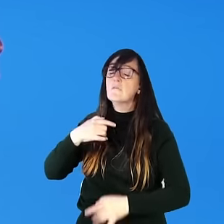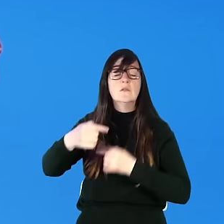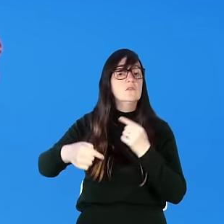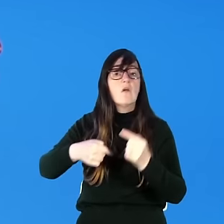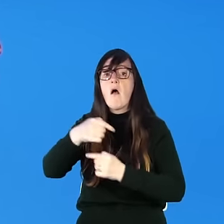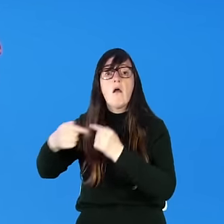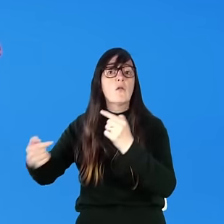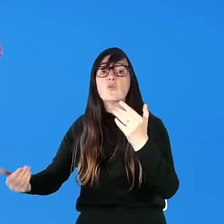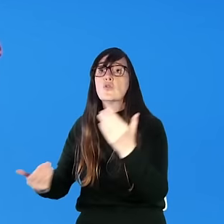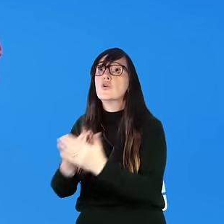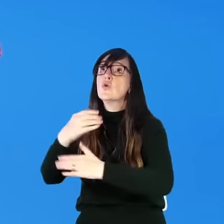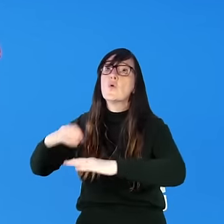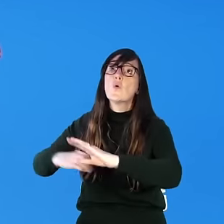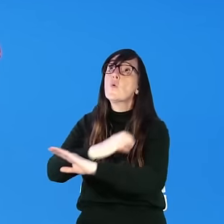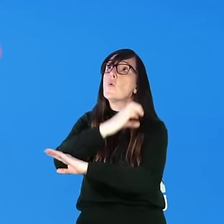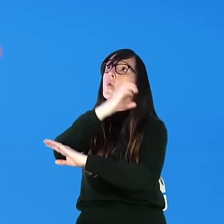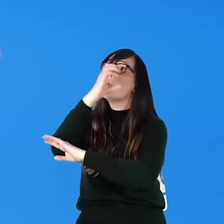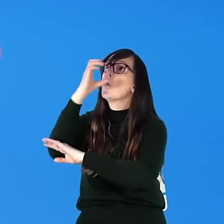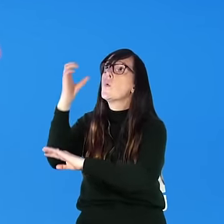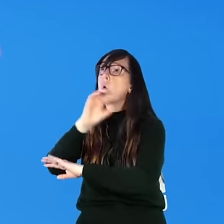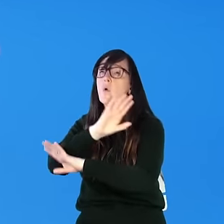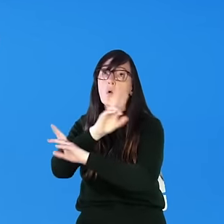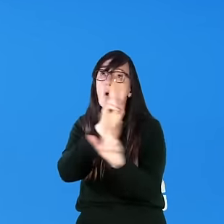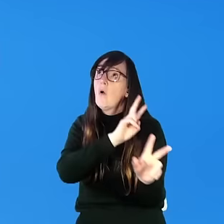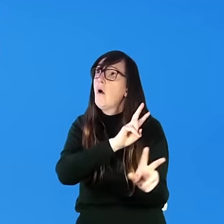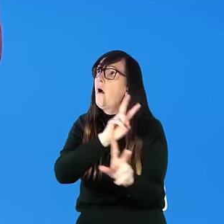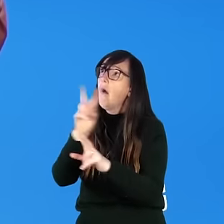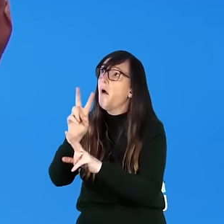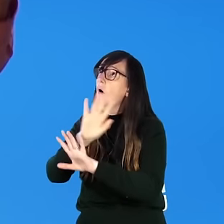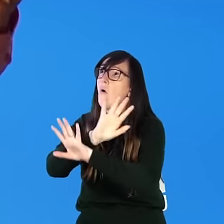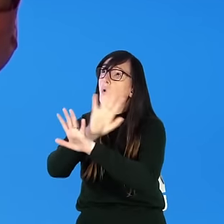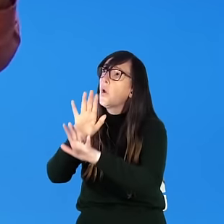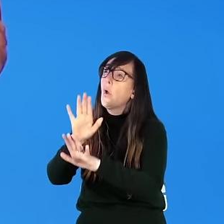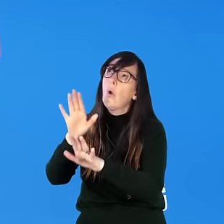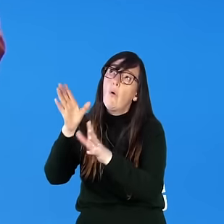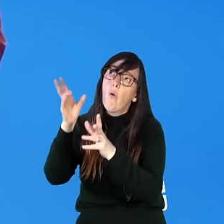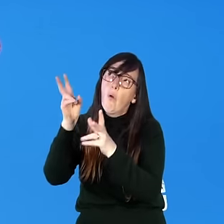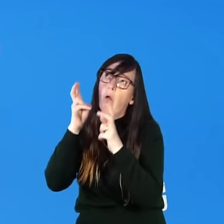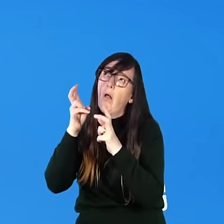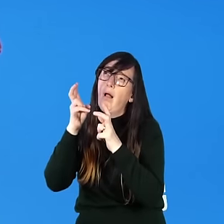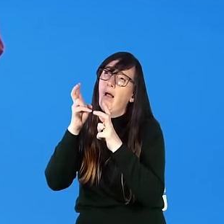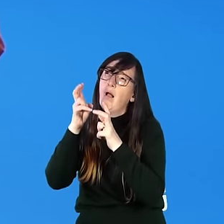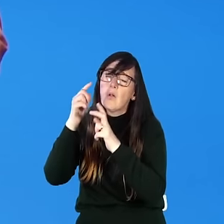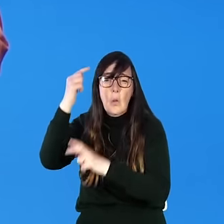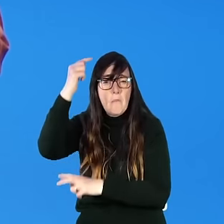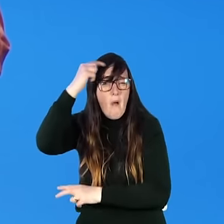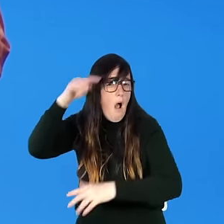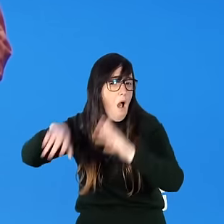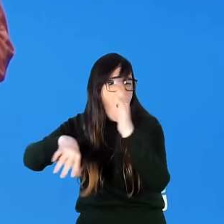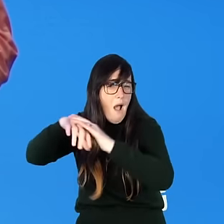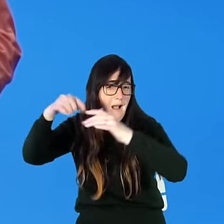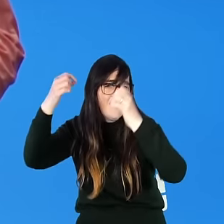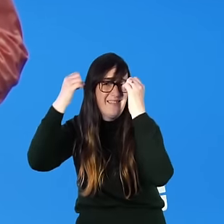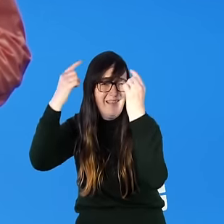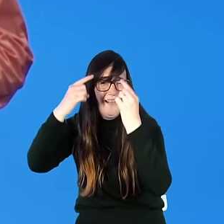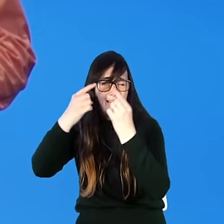No eye has seen, no ear has heard, no mind has conceived the things that God has prepared for those who love